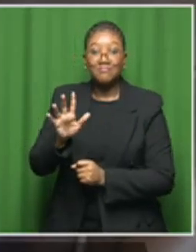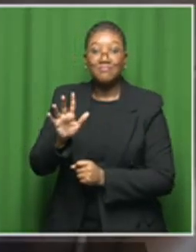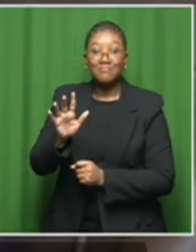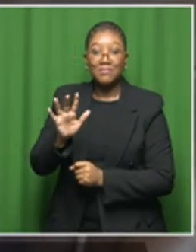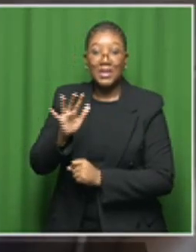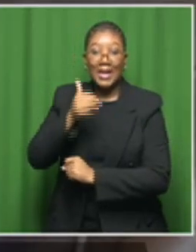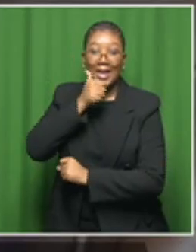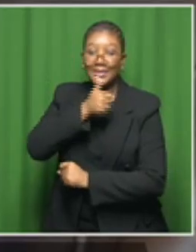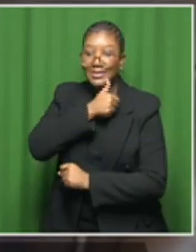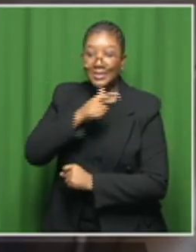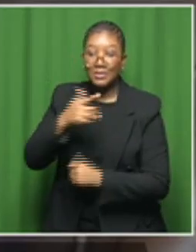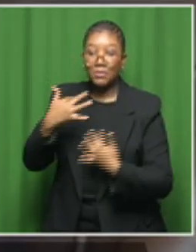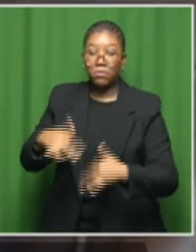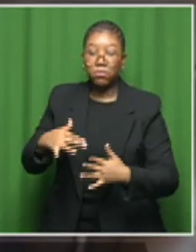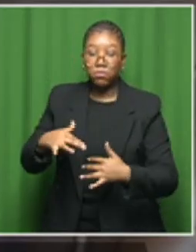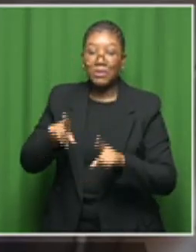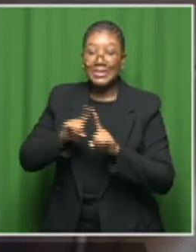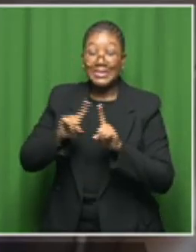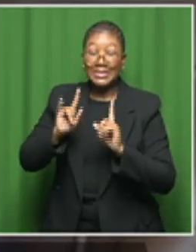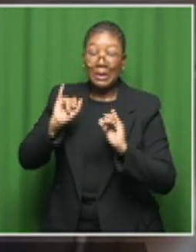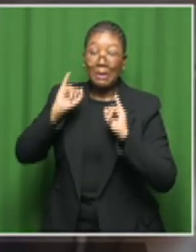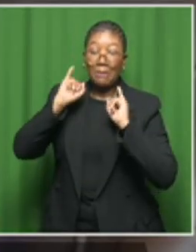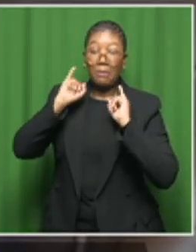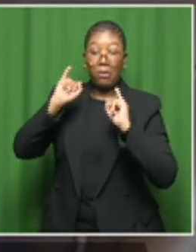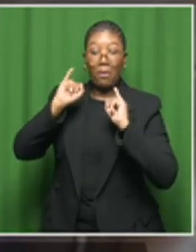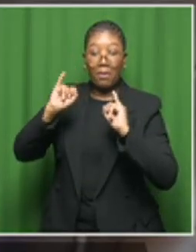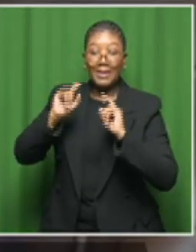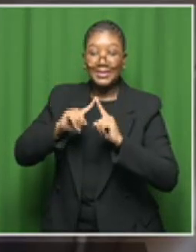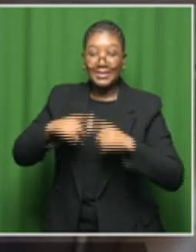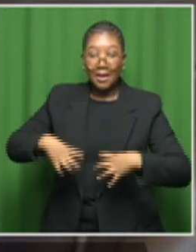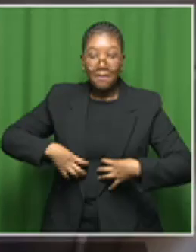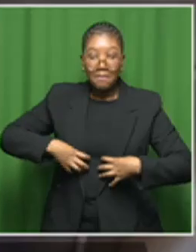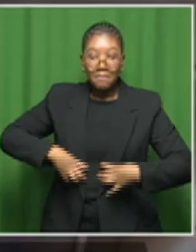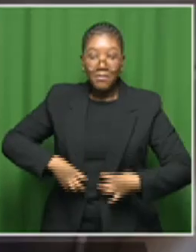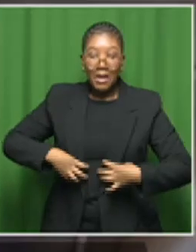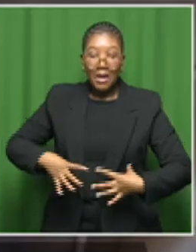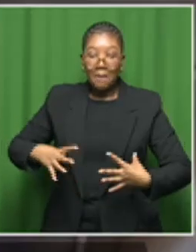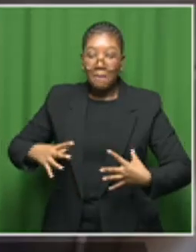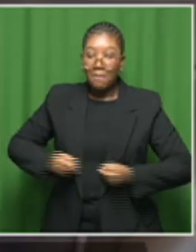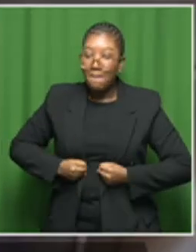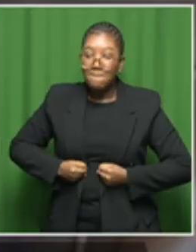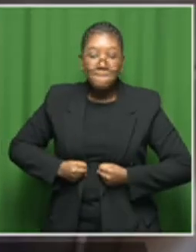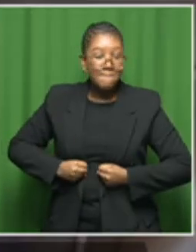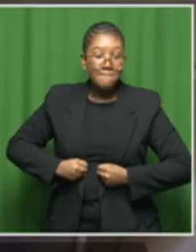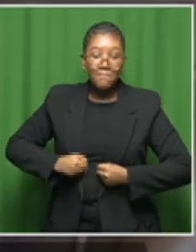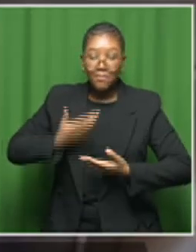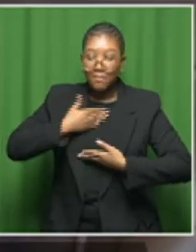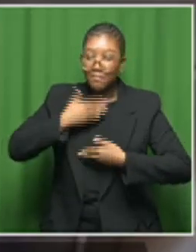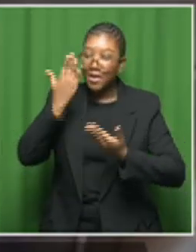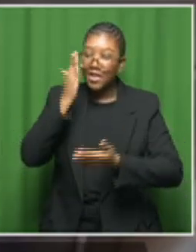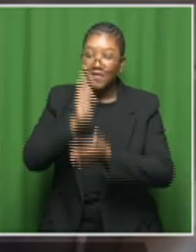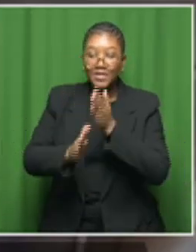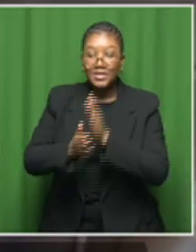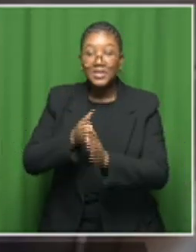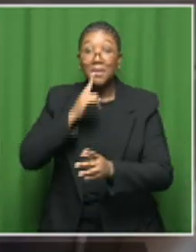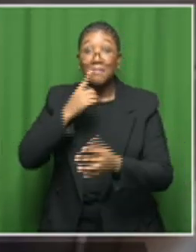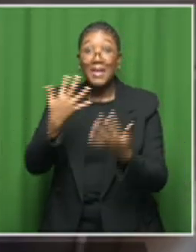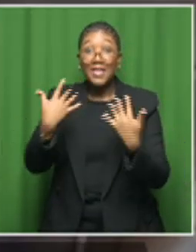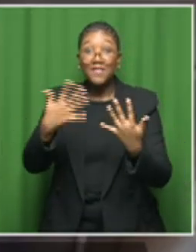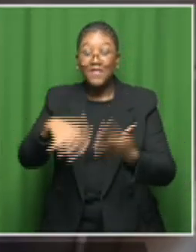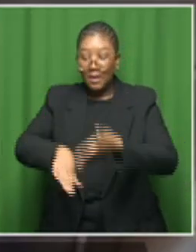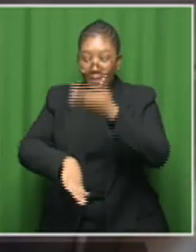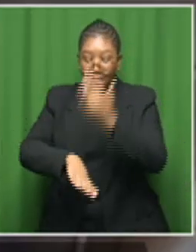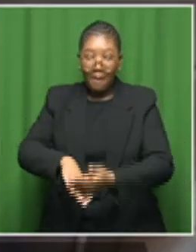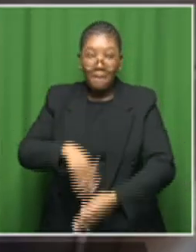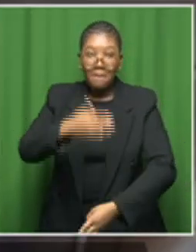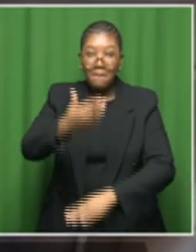it had already been so severe that her organs were failing. Her fingers had to be amputated. Her